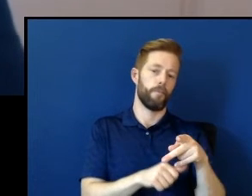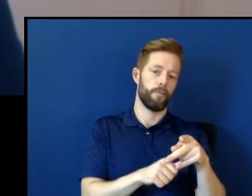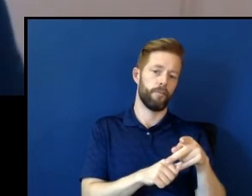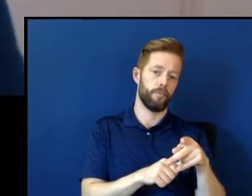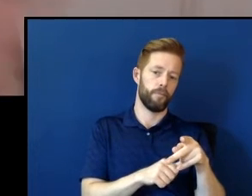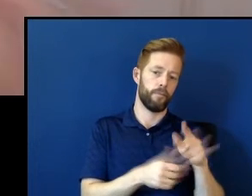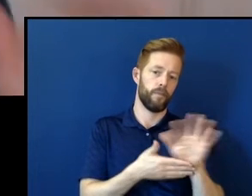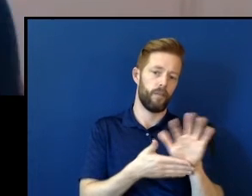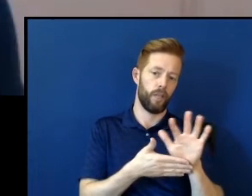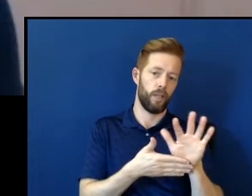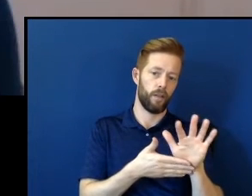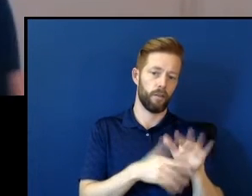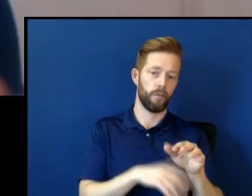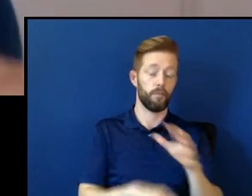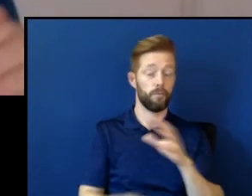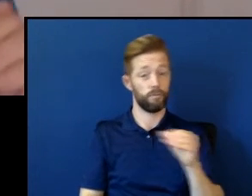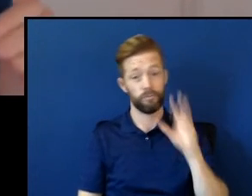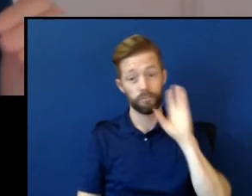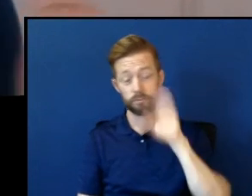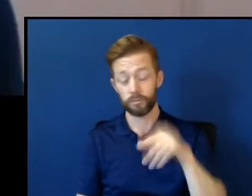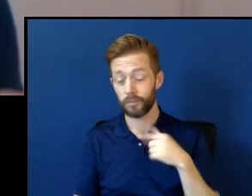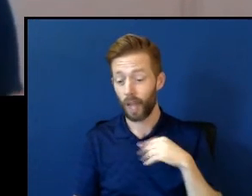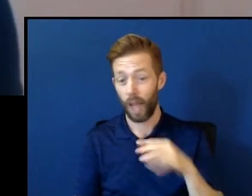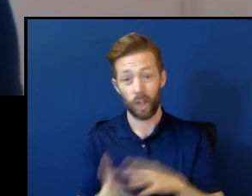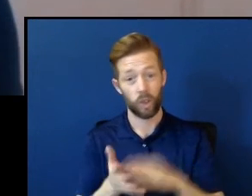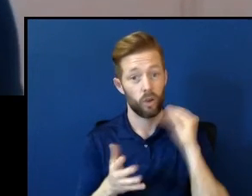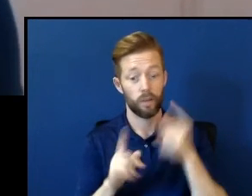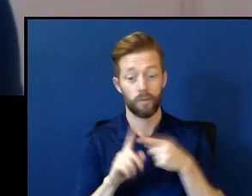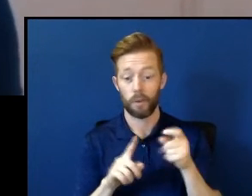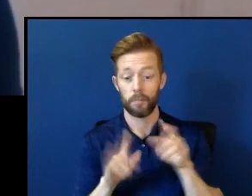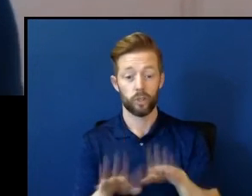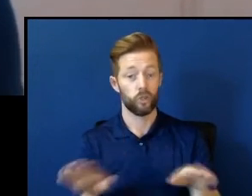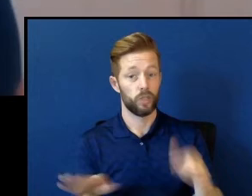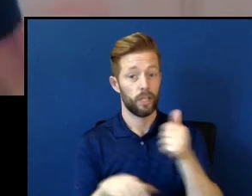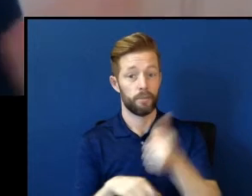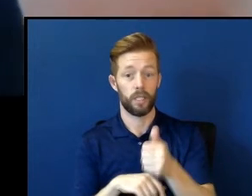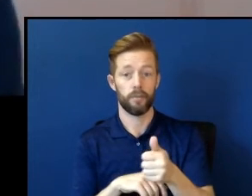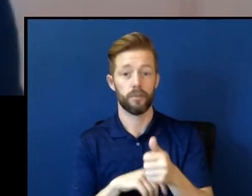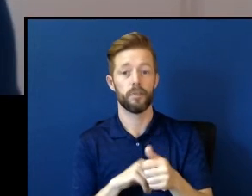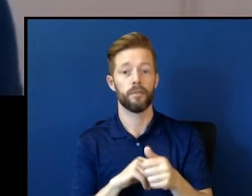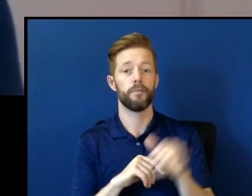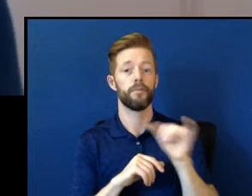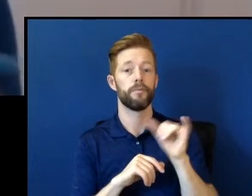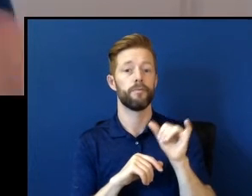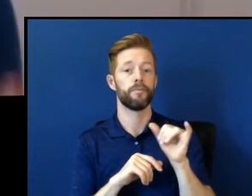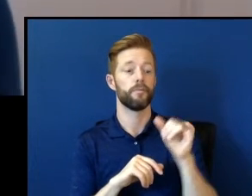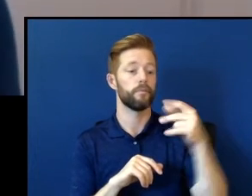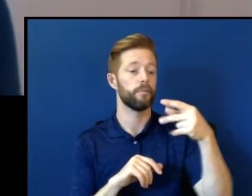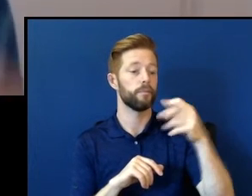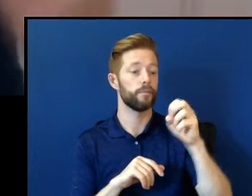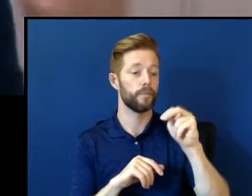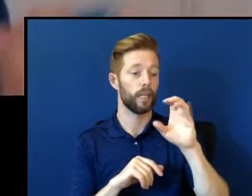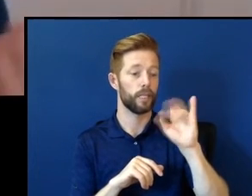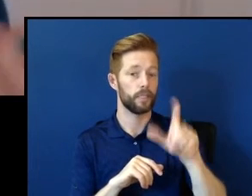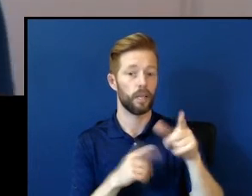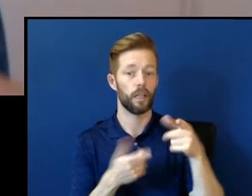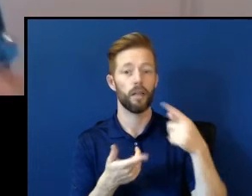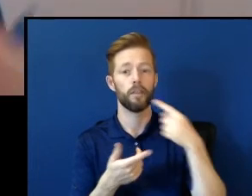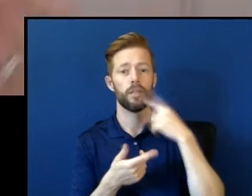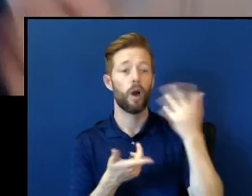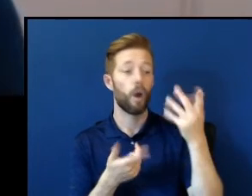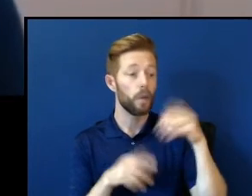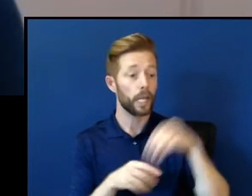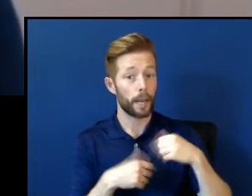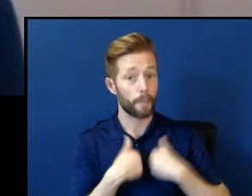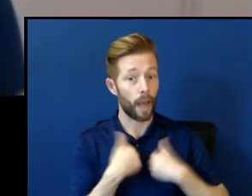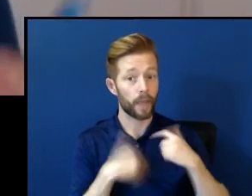video, because undoubtedly I've learned from the children themselves. So like the pencil. And so I said to parents, if